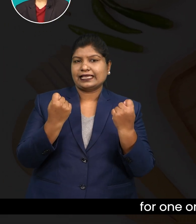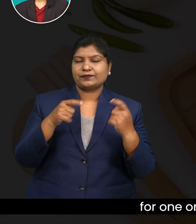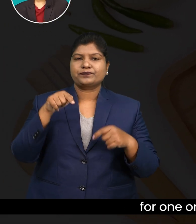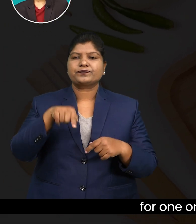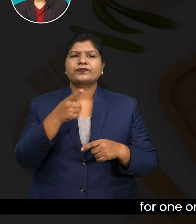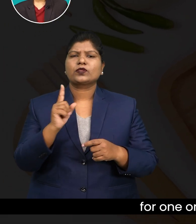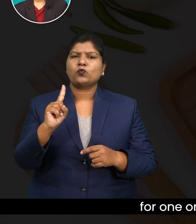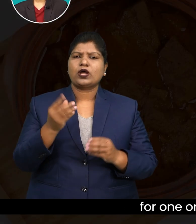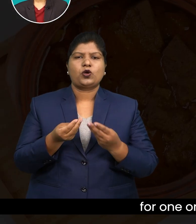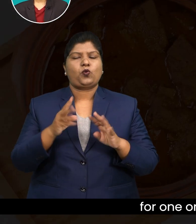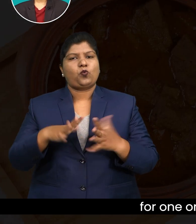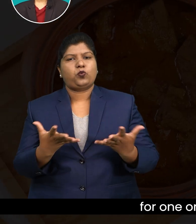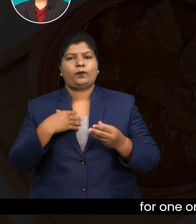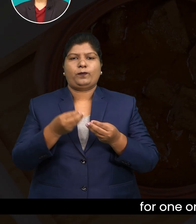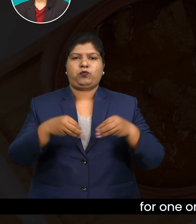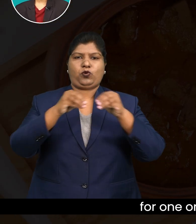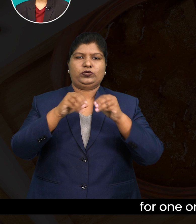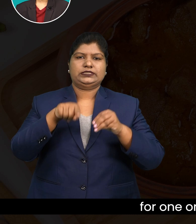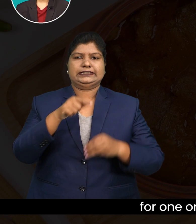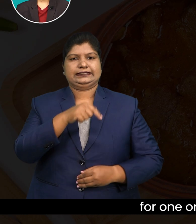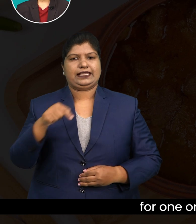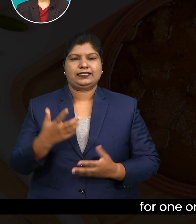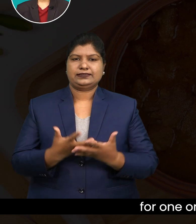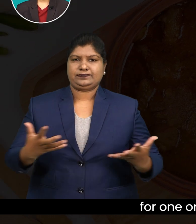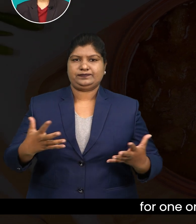these nutrients.